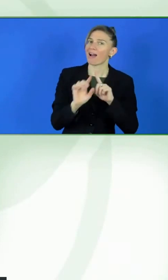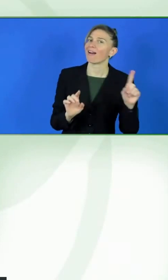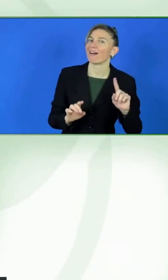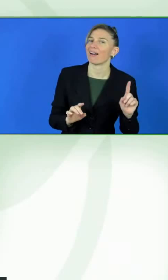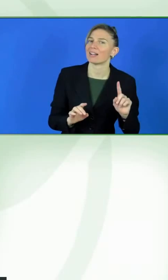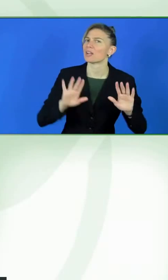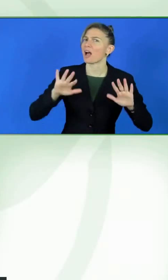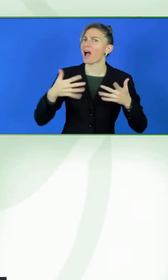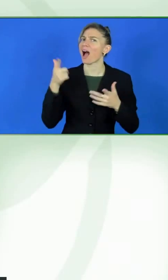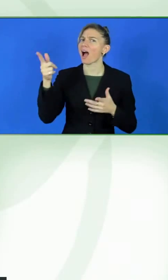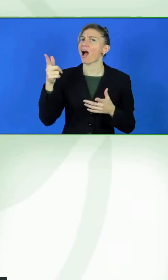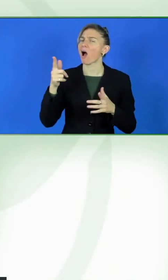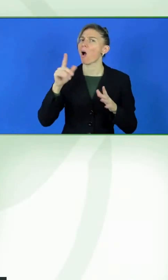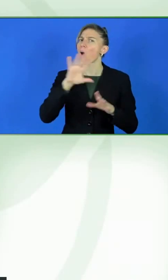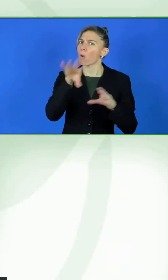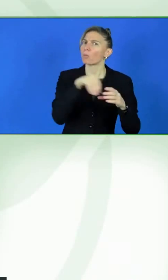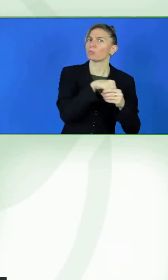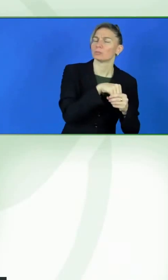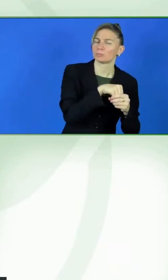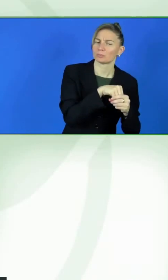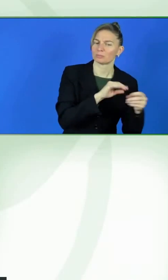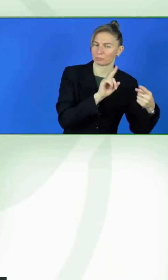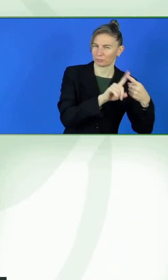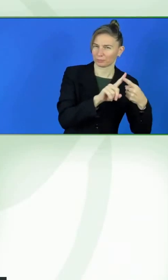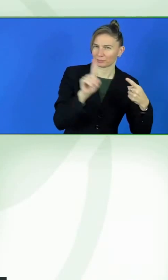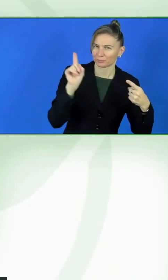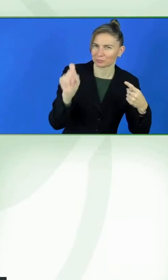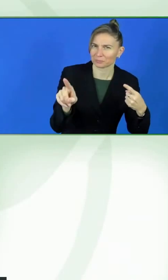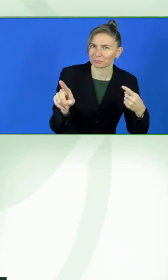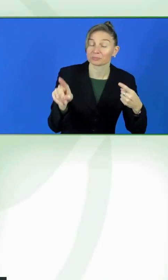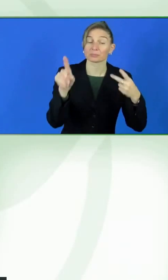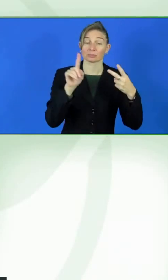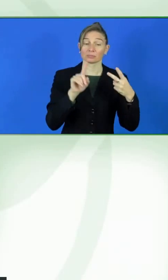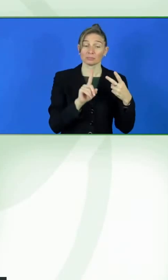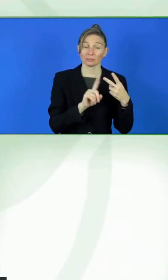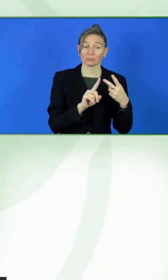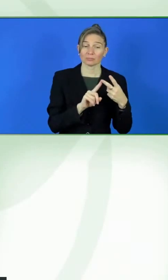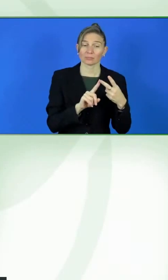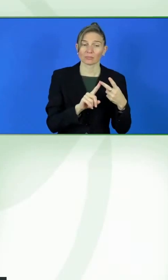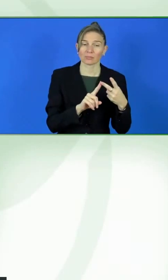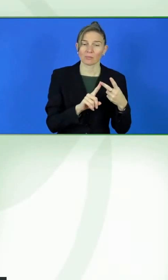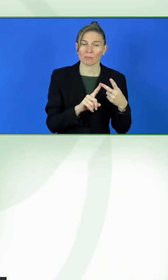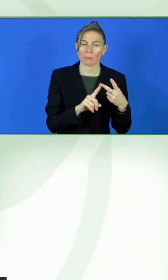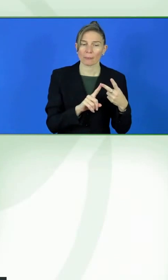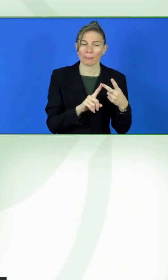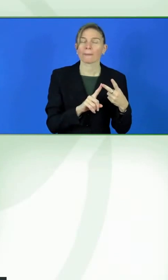about also related to the difference between VRS and VRI,